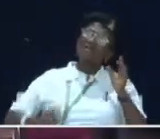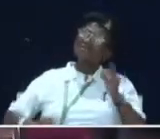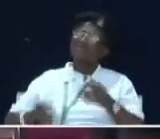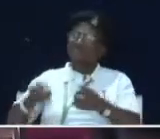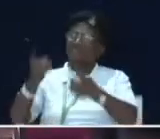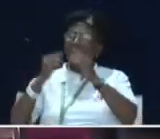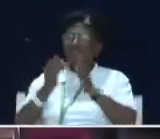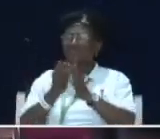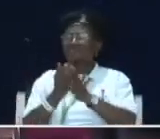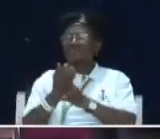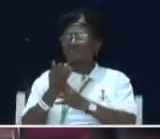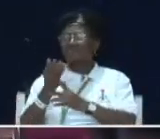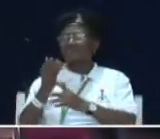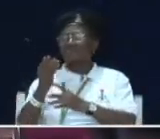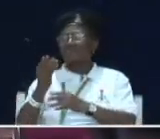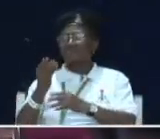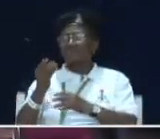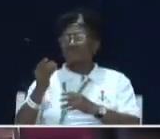through